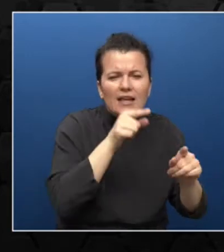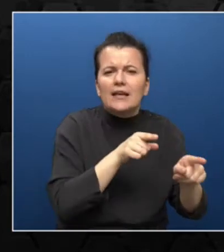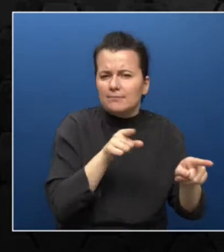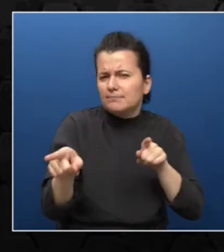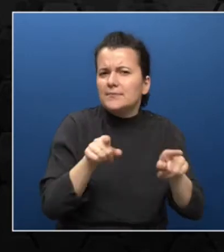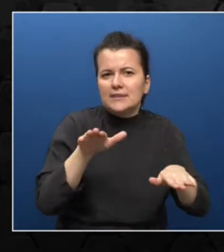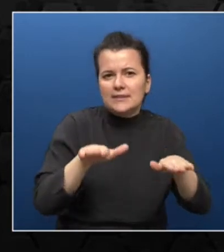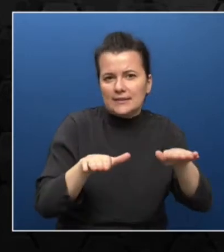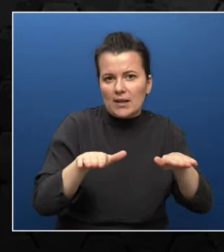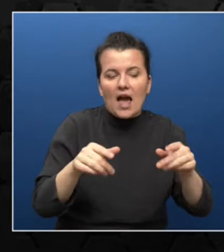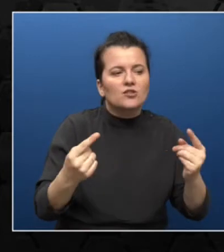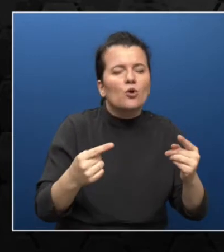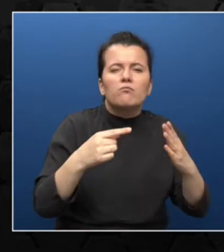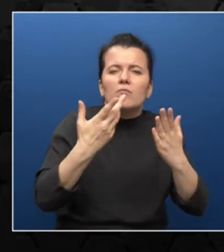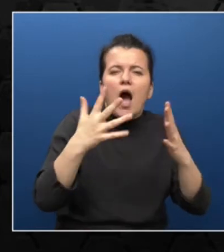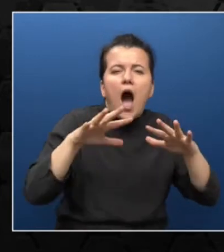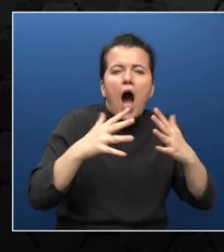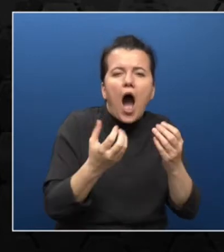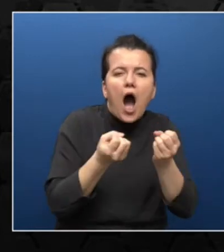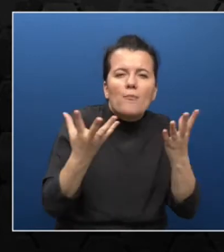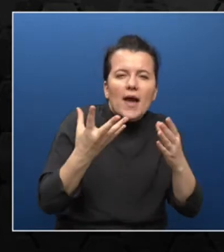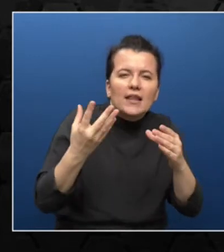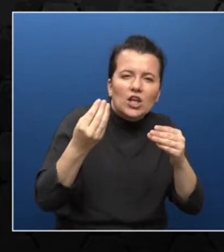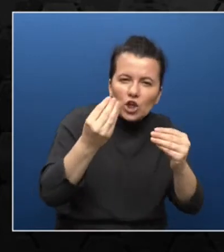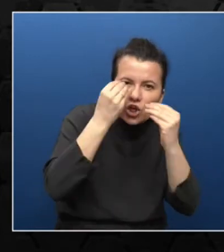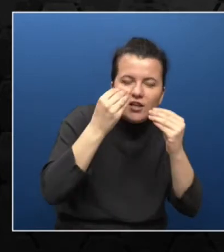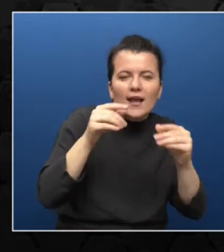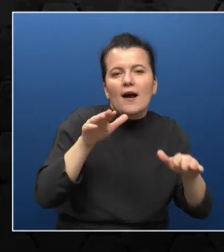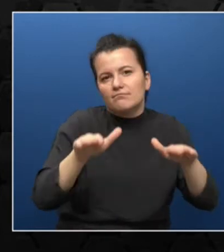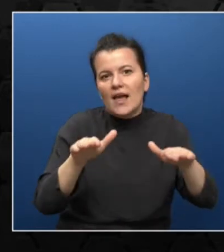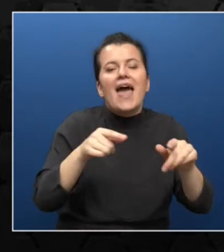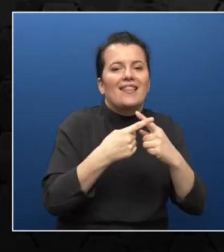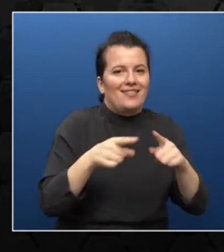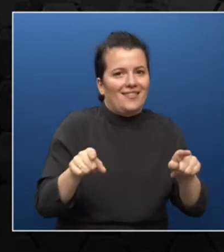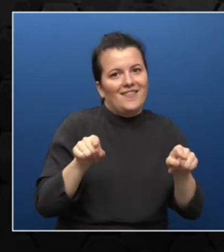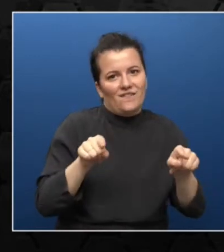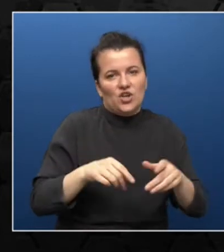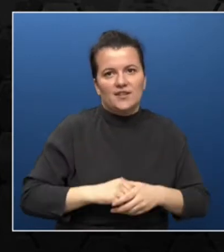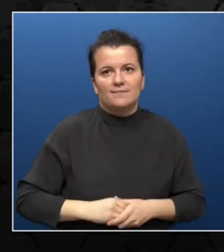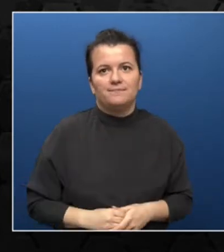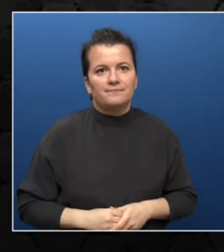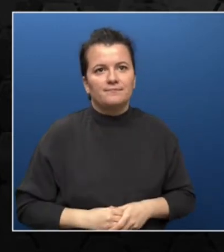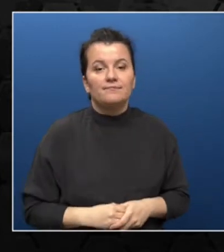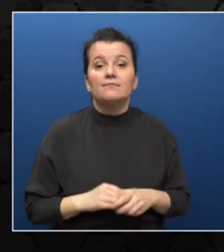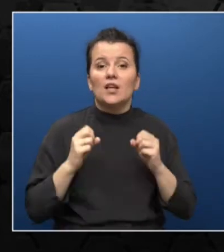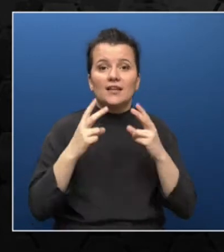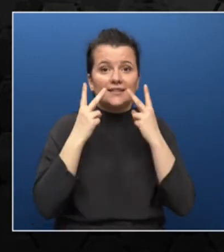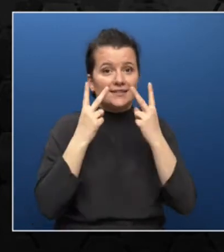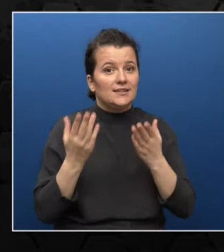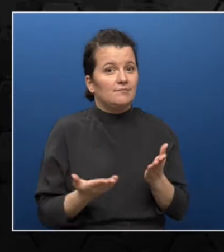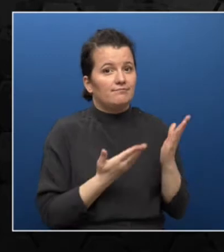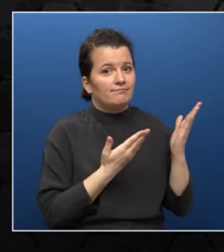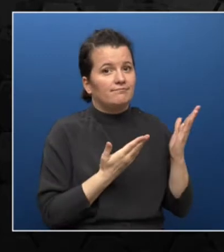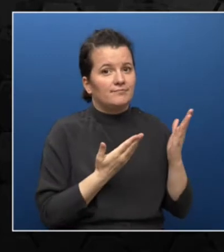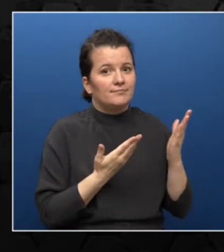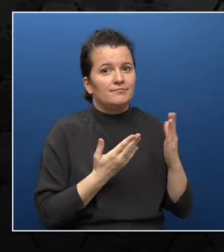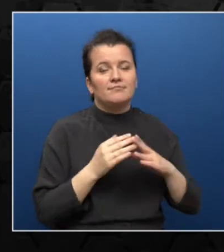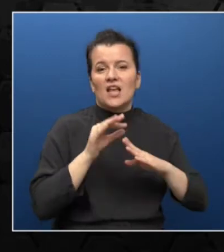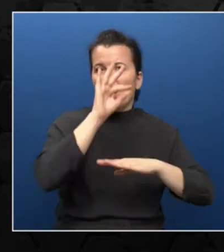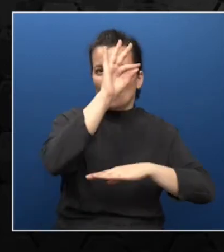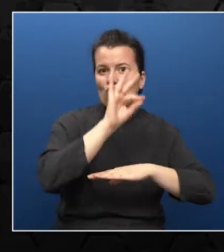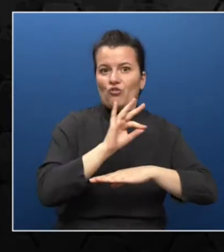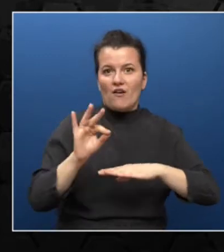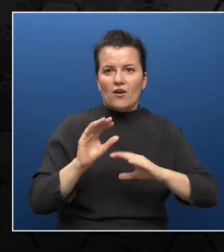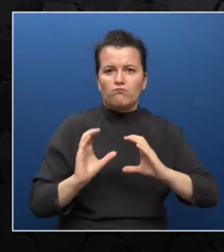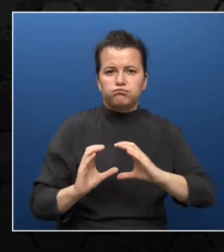things. Cool. So let's talk a bit more about machine learning in depth. So this is like the graph of machine learning that you can see over here.